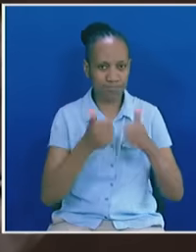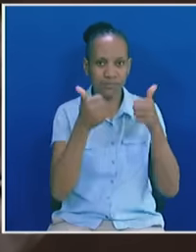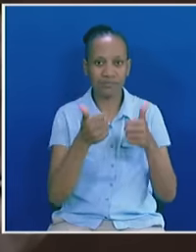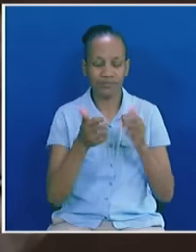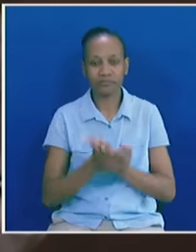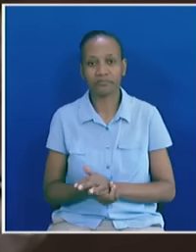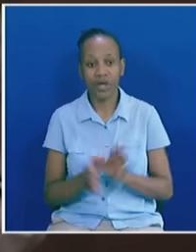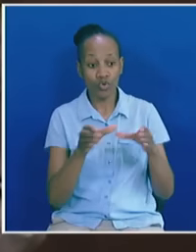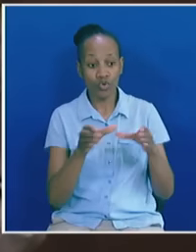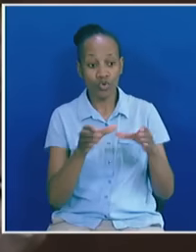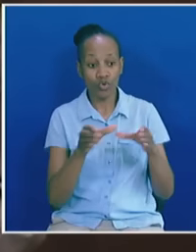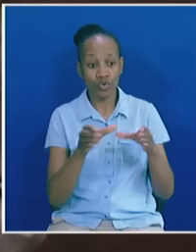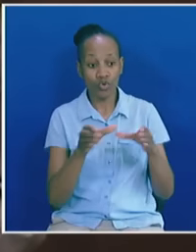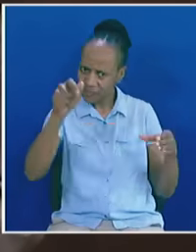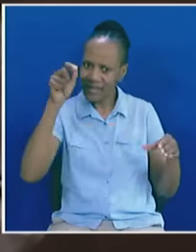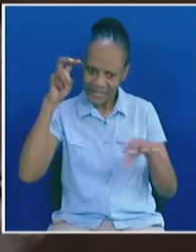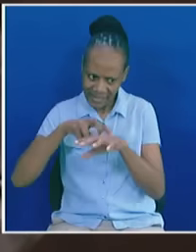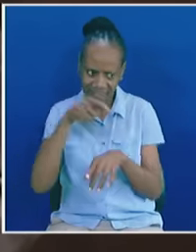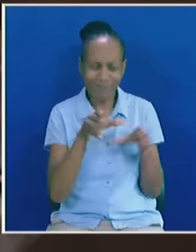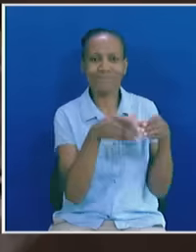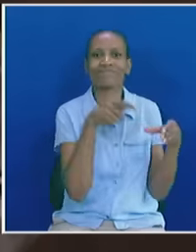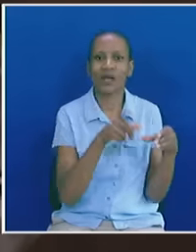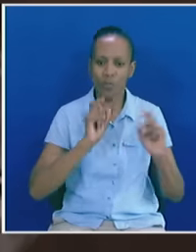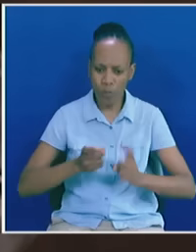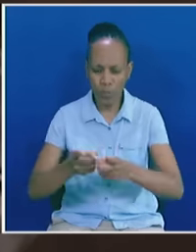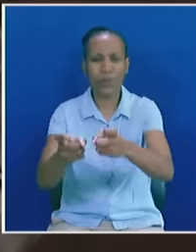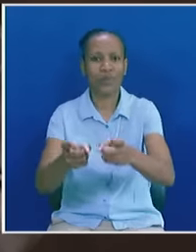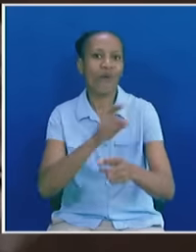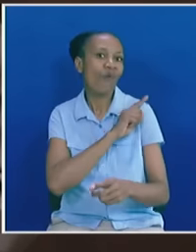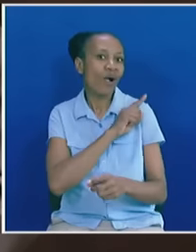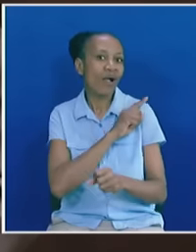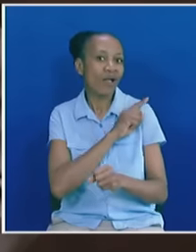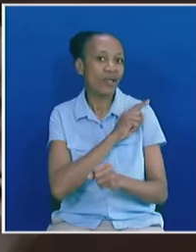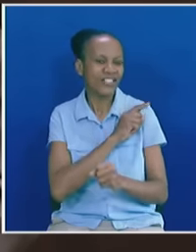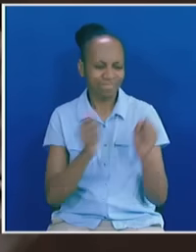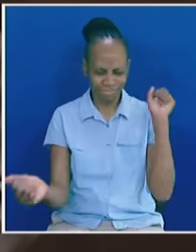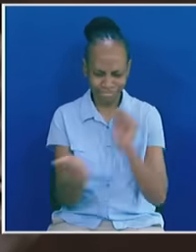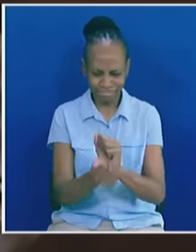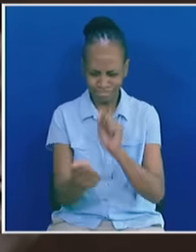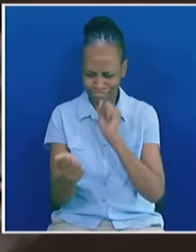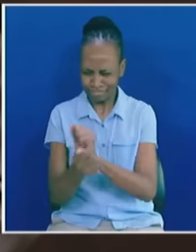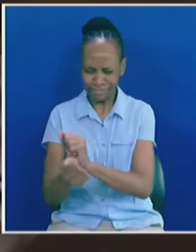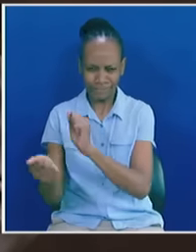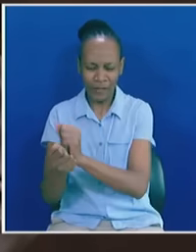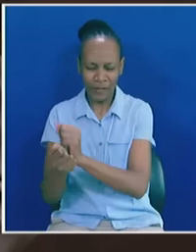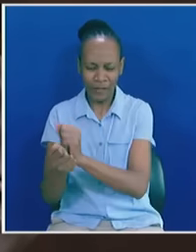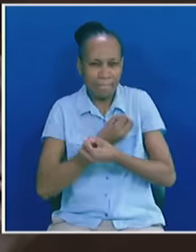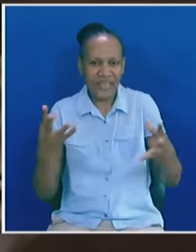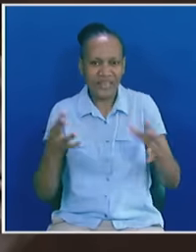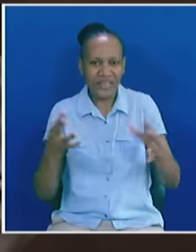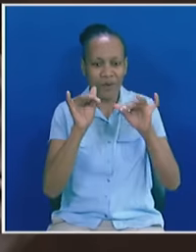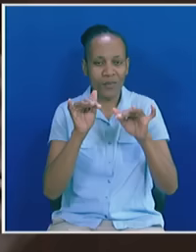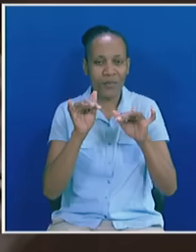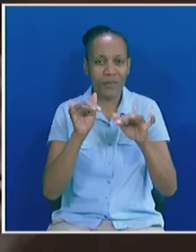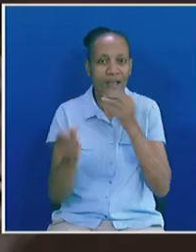this agency as soon as possible to be able to arrest many problems arising from a poorly